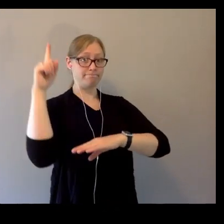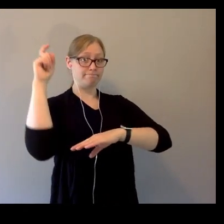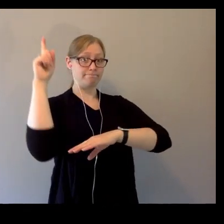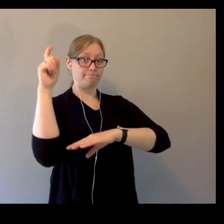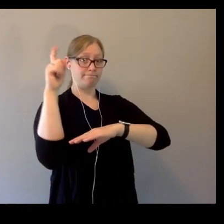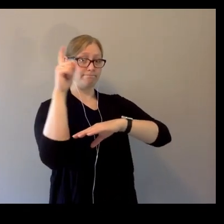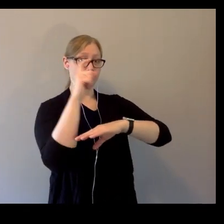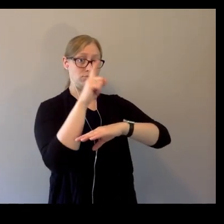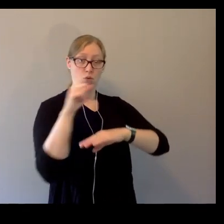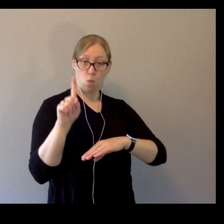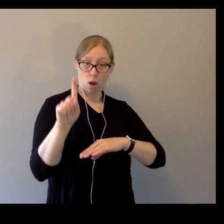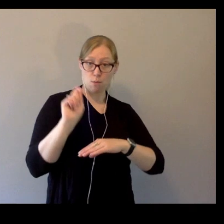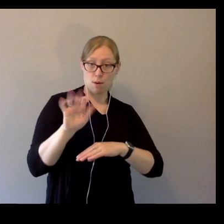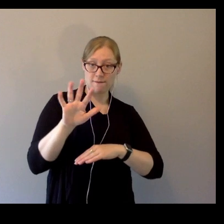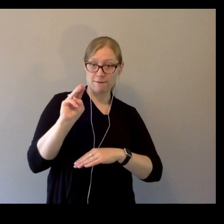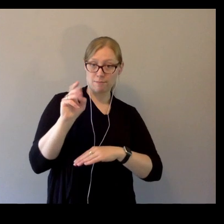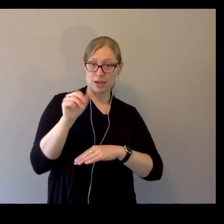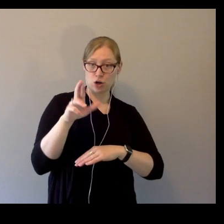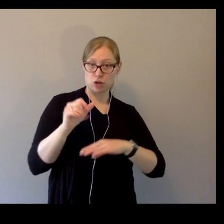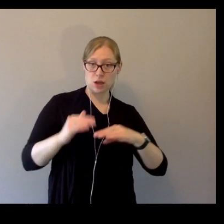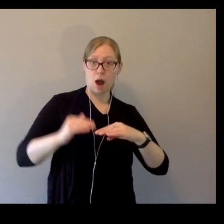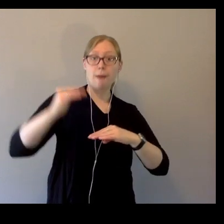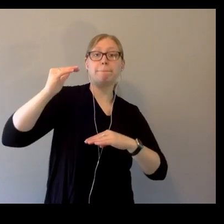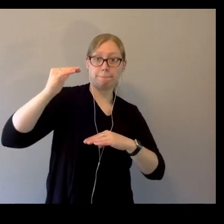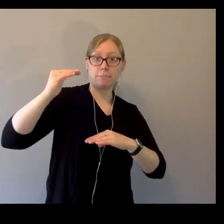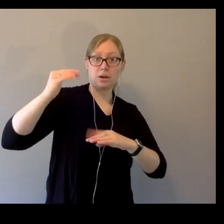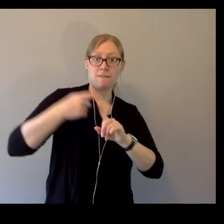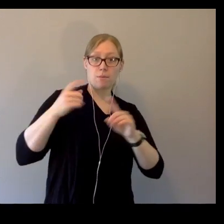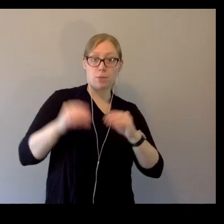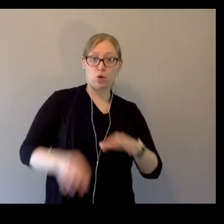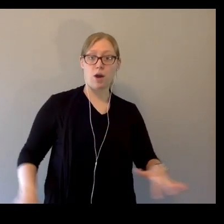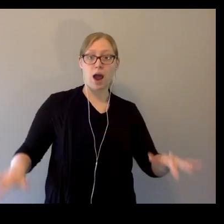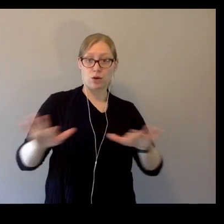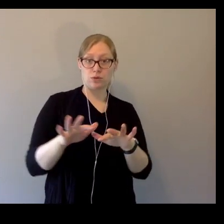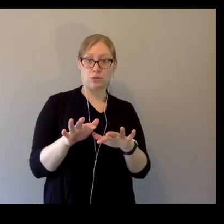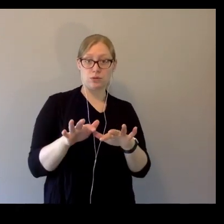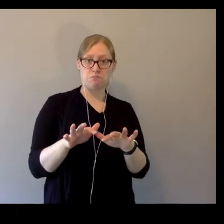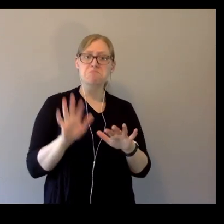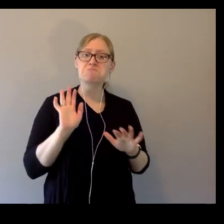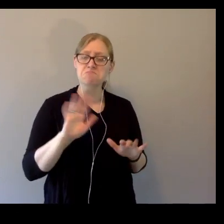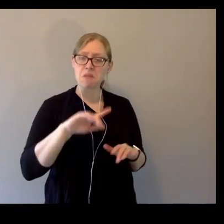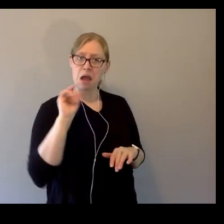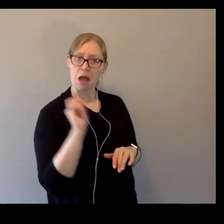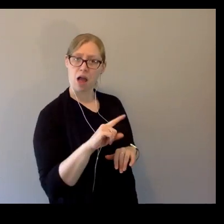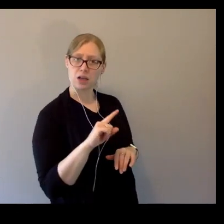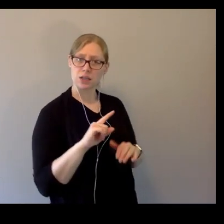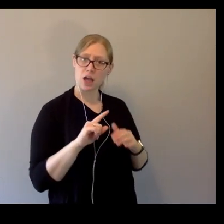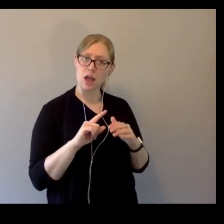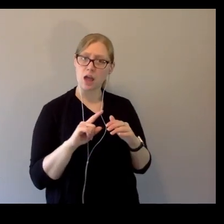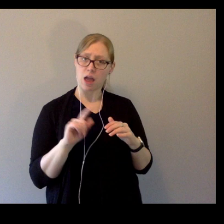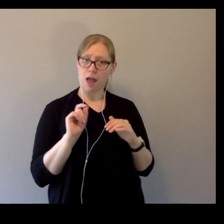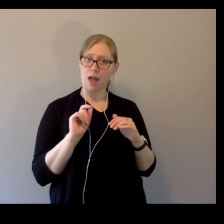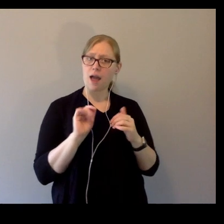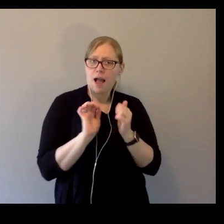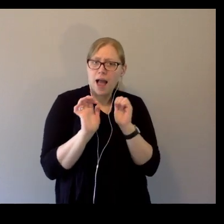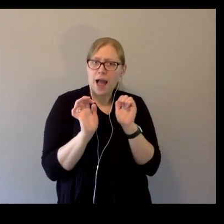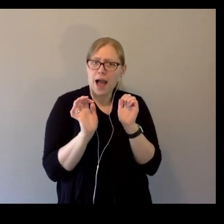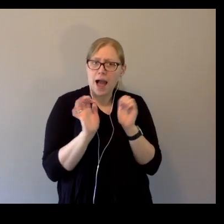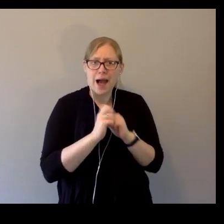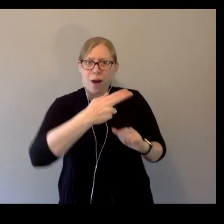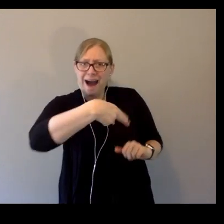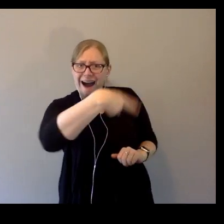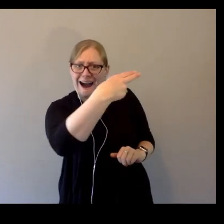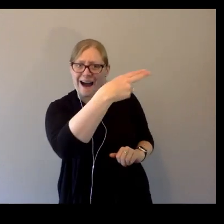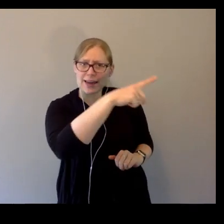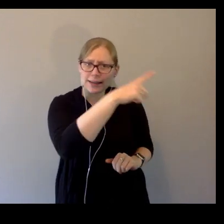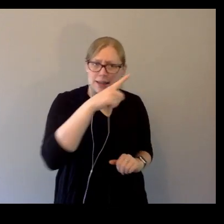So he's 1.5 up from the ground. And the question is, how high is the bird in the tree? And so